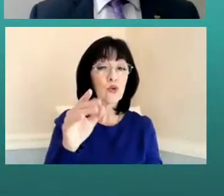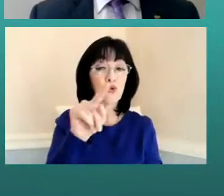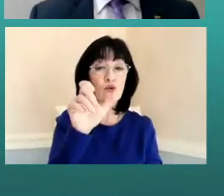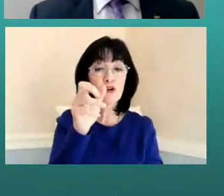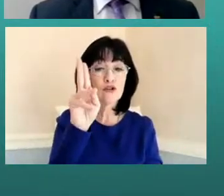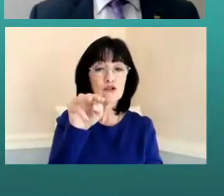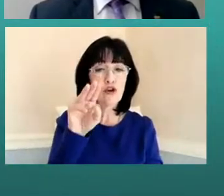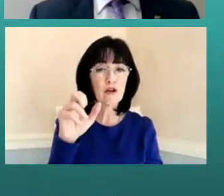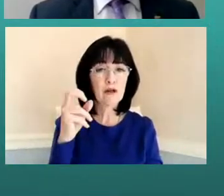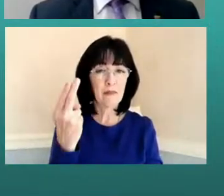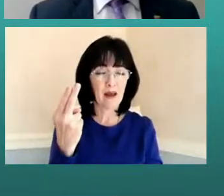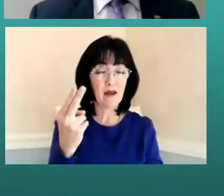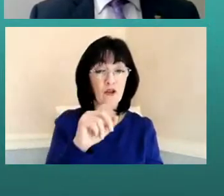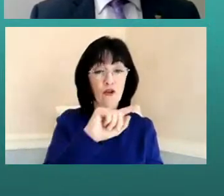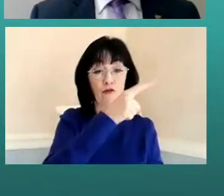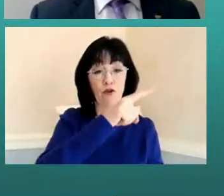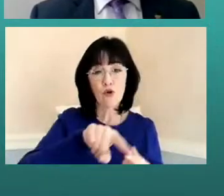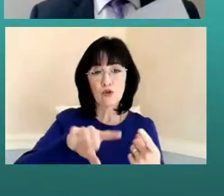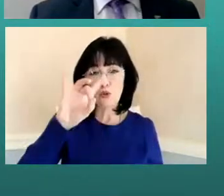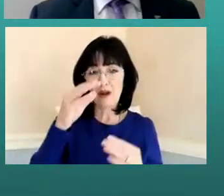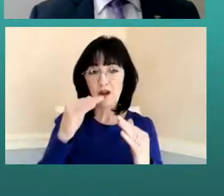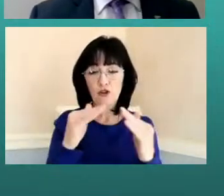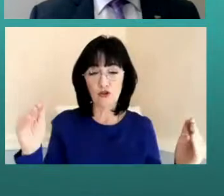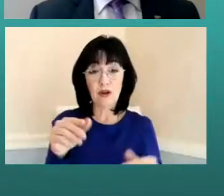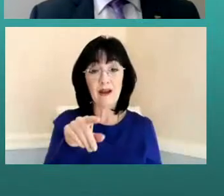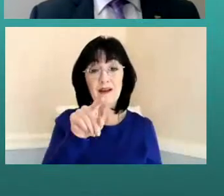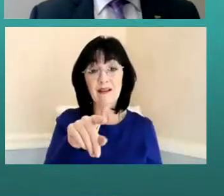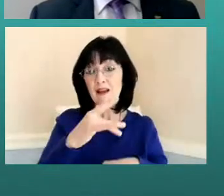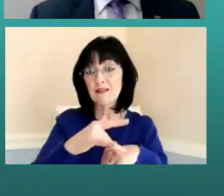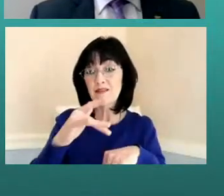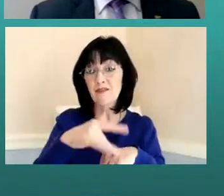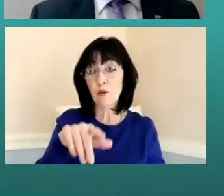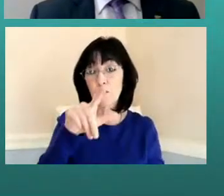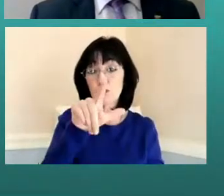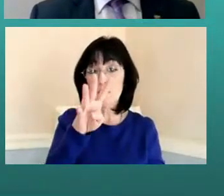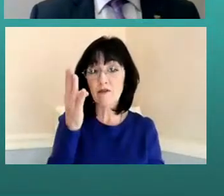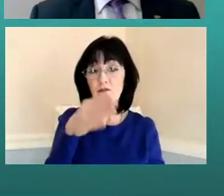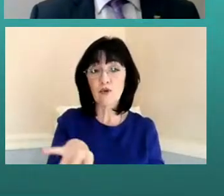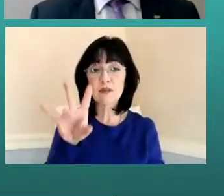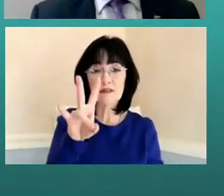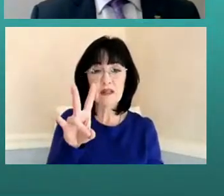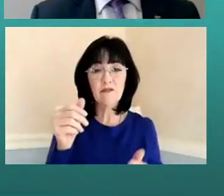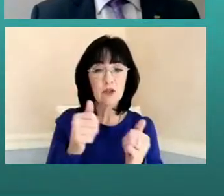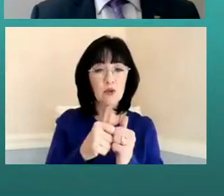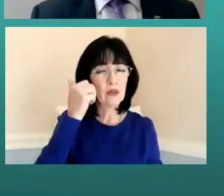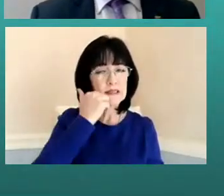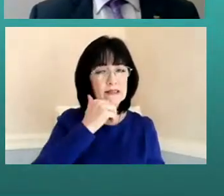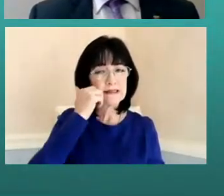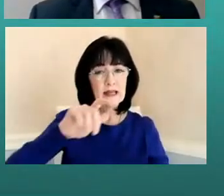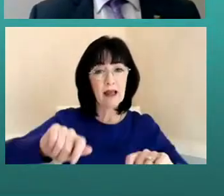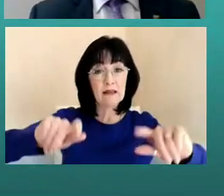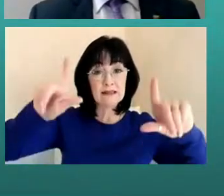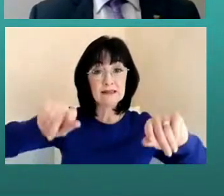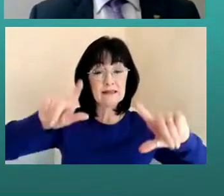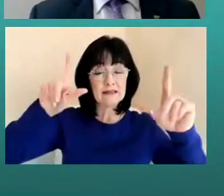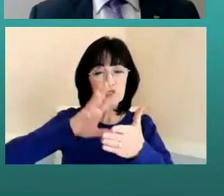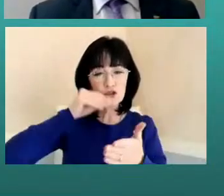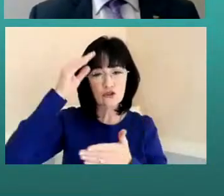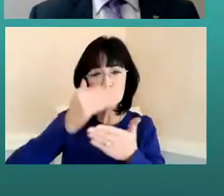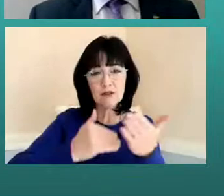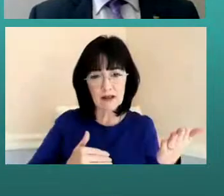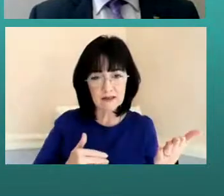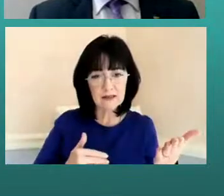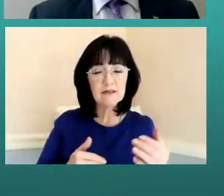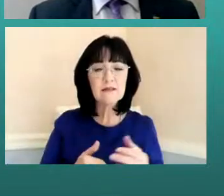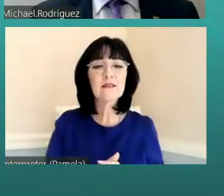grader. It is a 24/7 digital student mathematics platform with daily digital lessons with fluency, concept development,